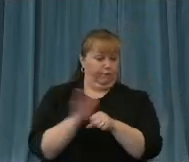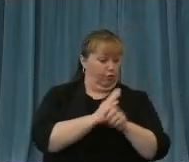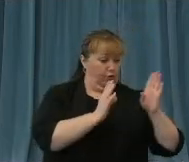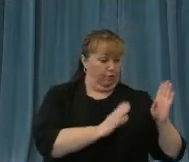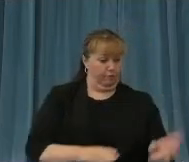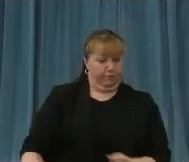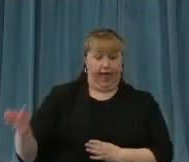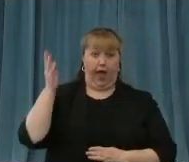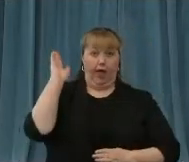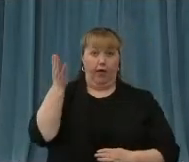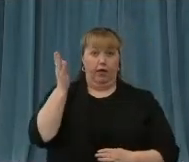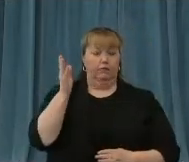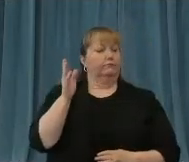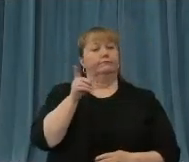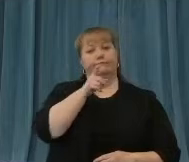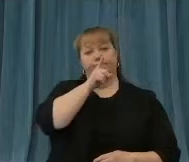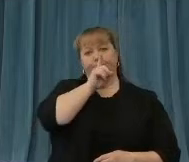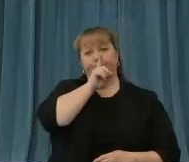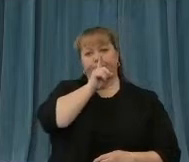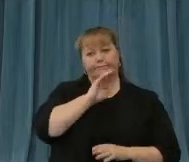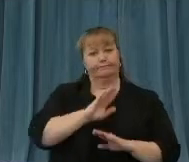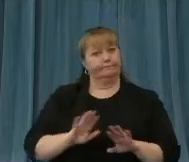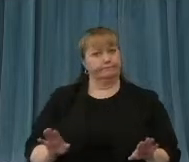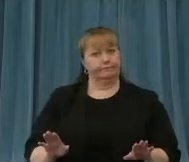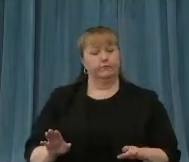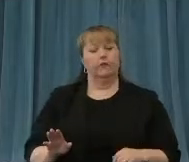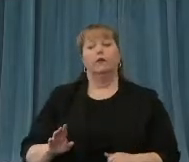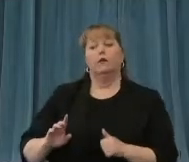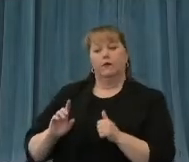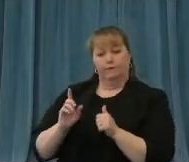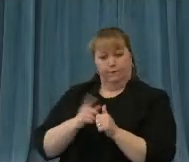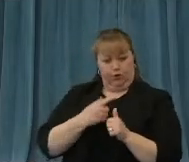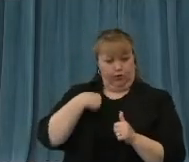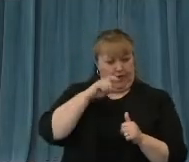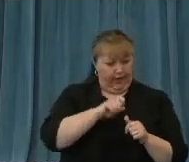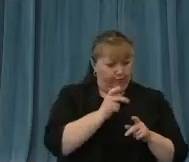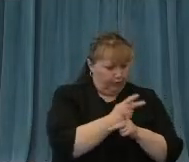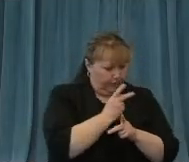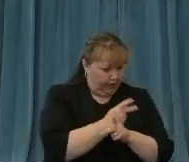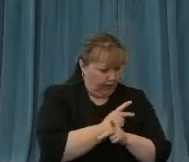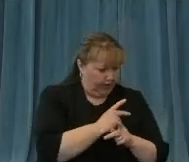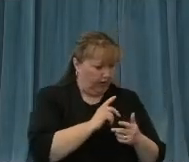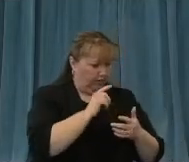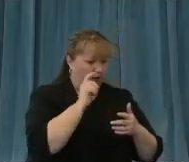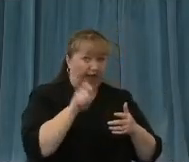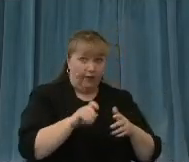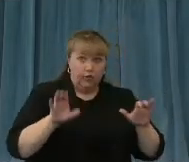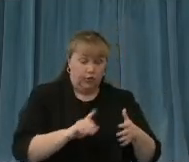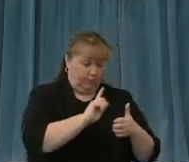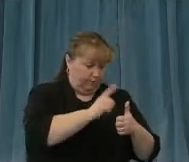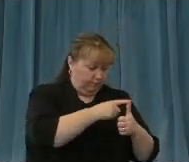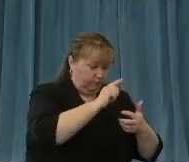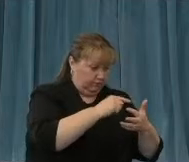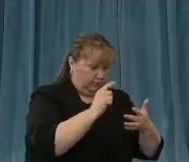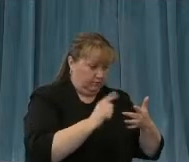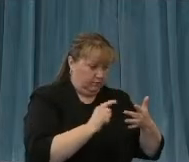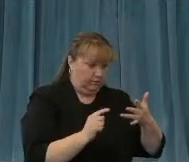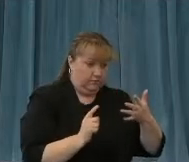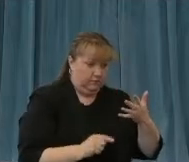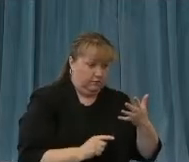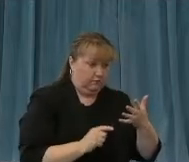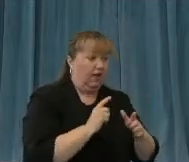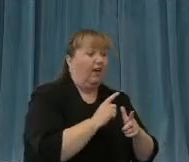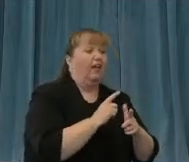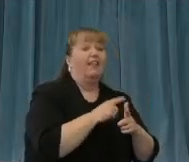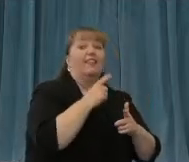to be setting strong criteria that we must check off before we begin phase one of the reopening. That is what I'd